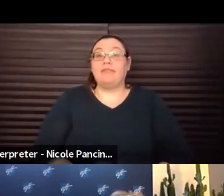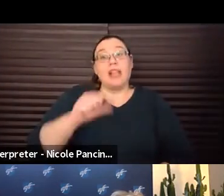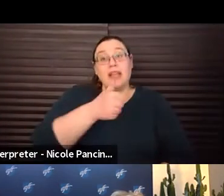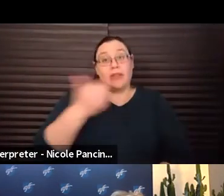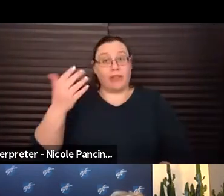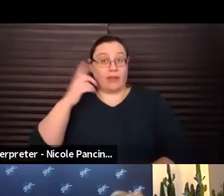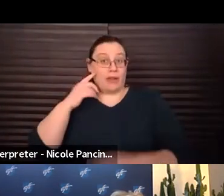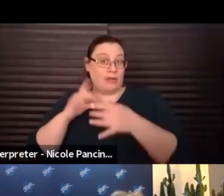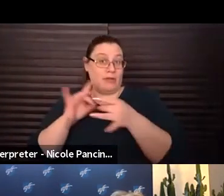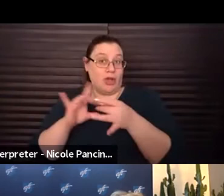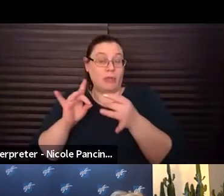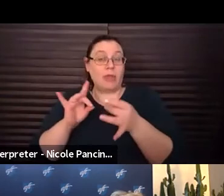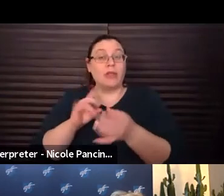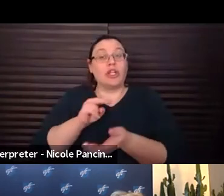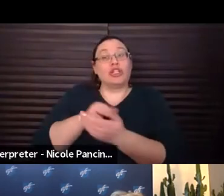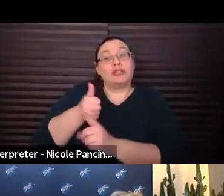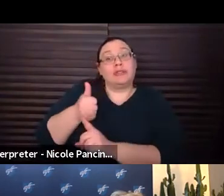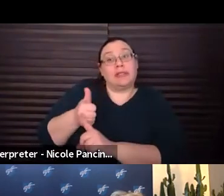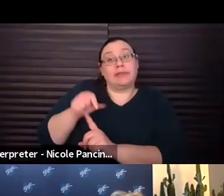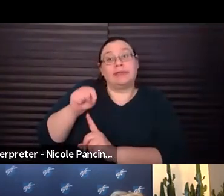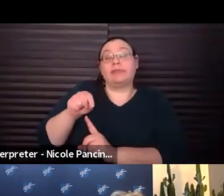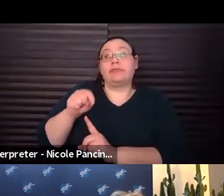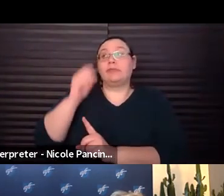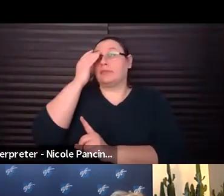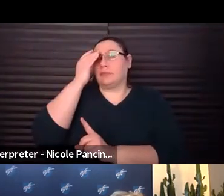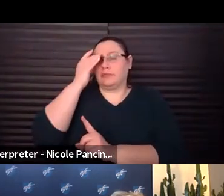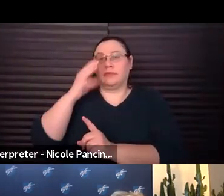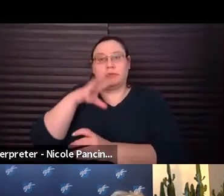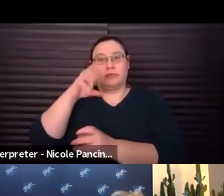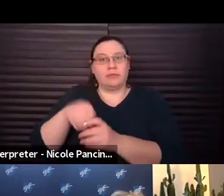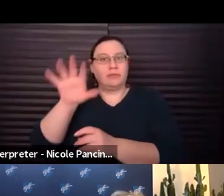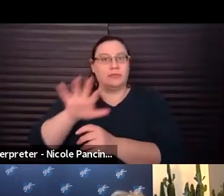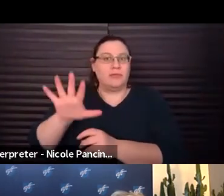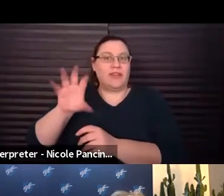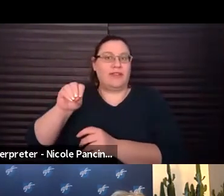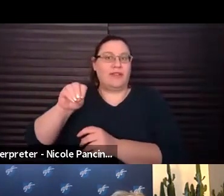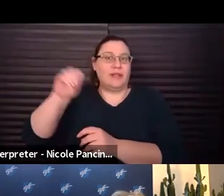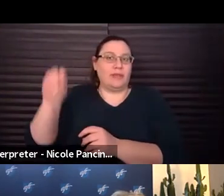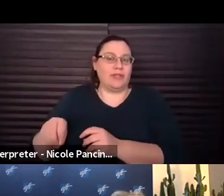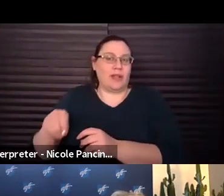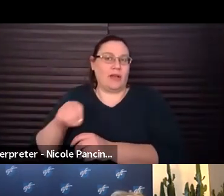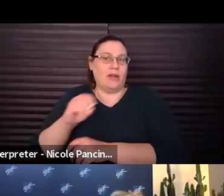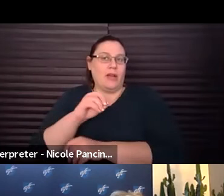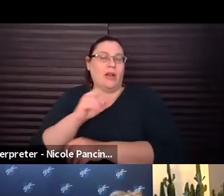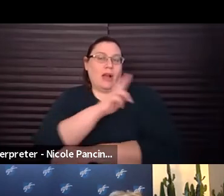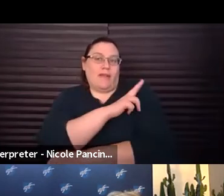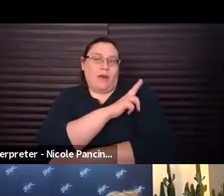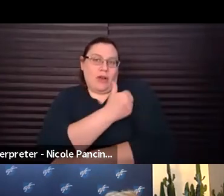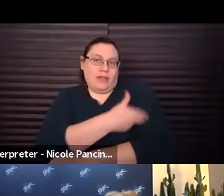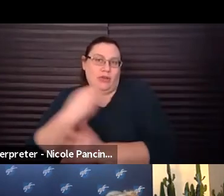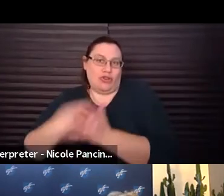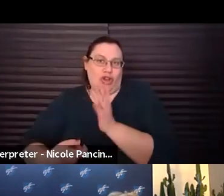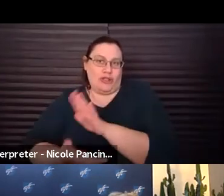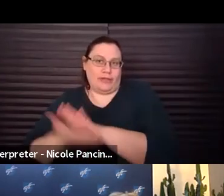say is that, you know, nursing it comprises approximately 50% of the hospital operating expenses.